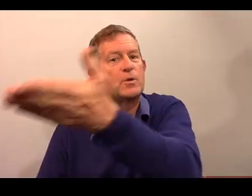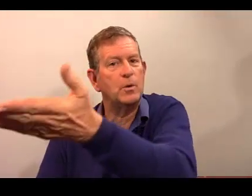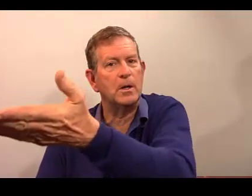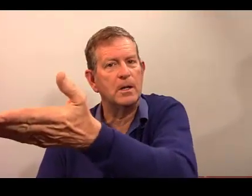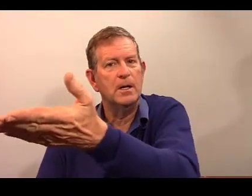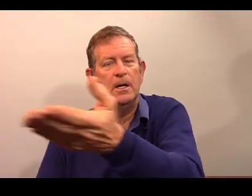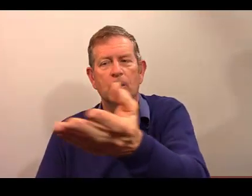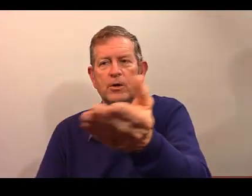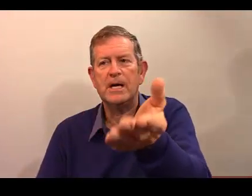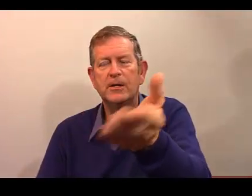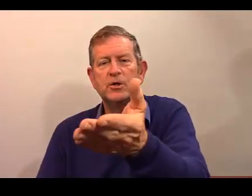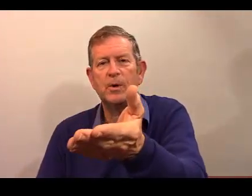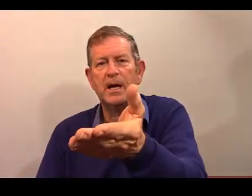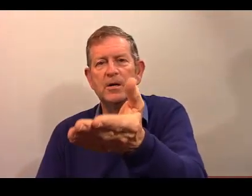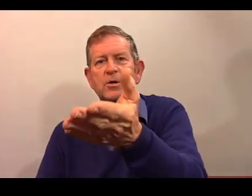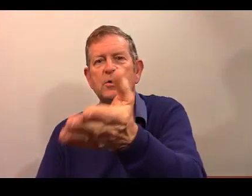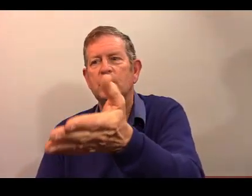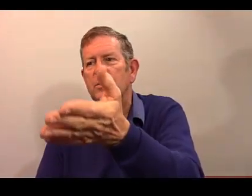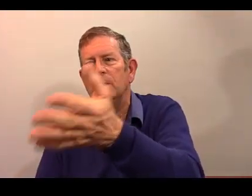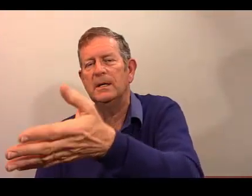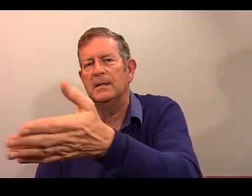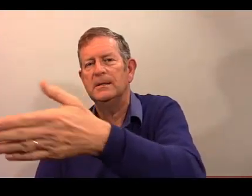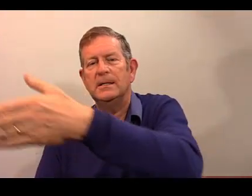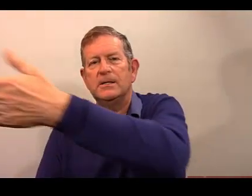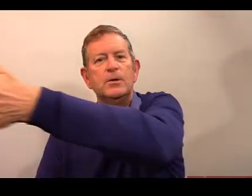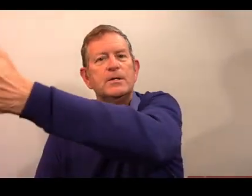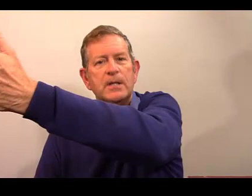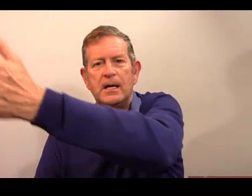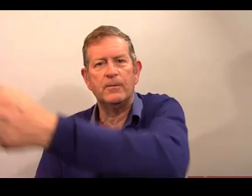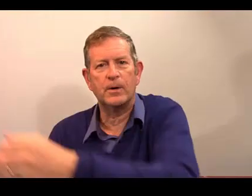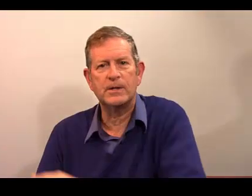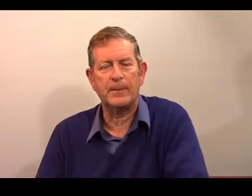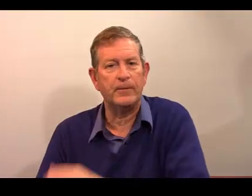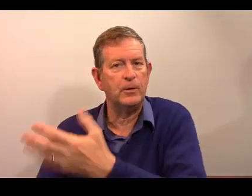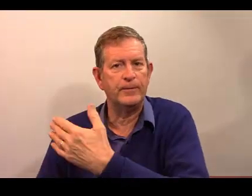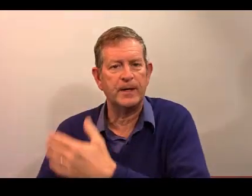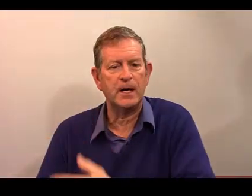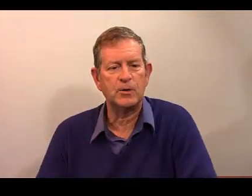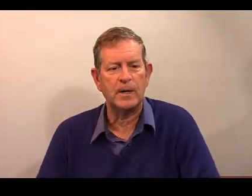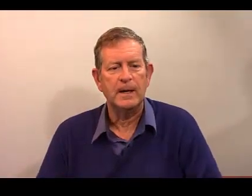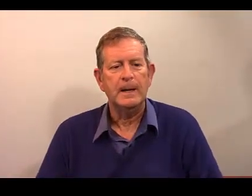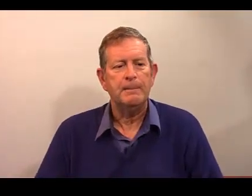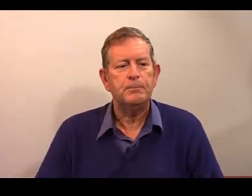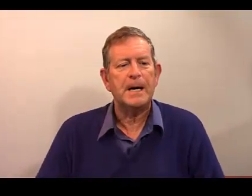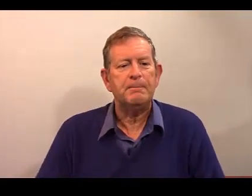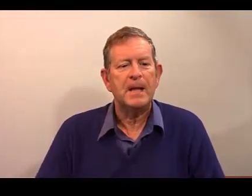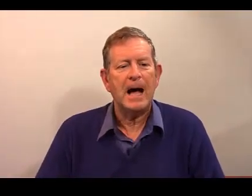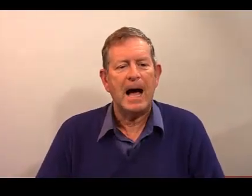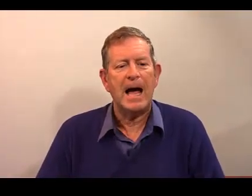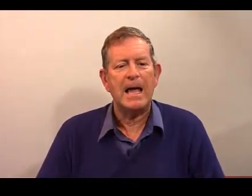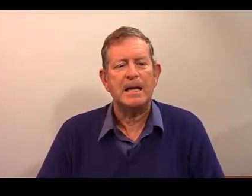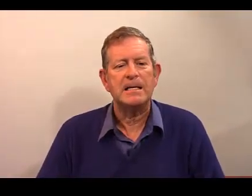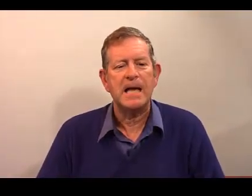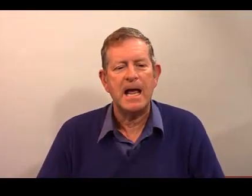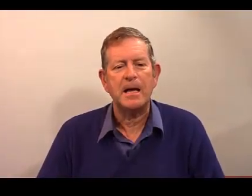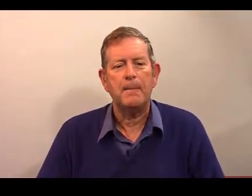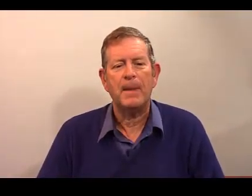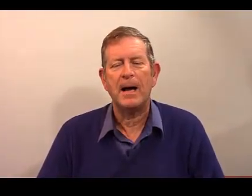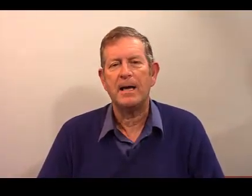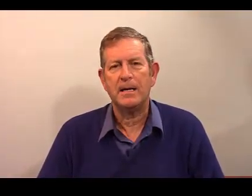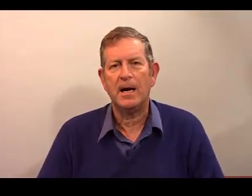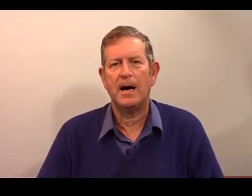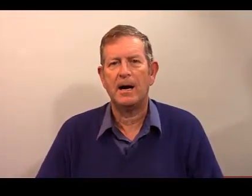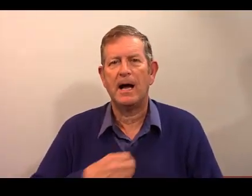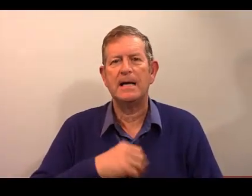the bus to school, or you take the train to the city, for example, if you live in the country. But I